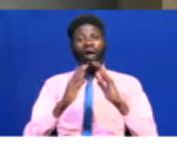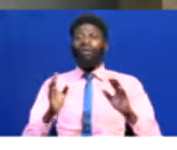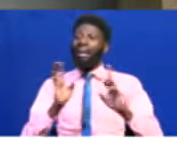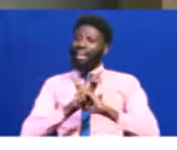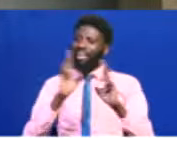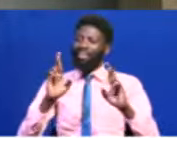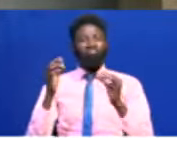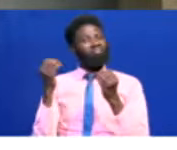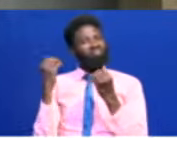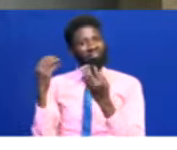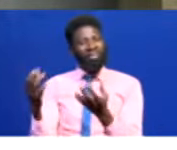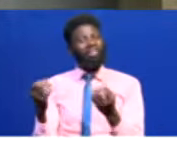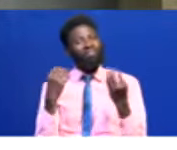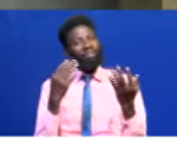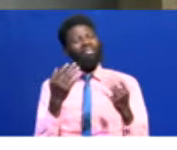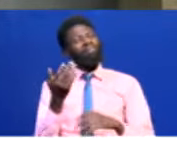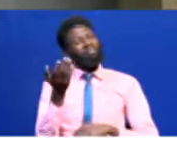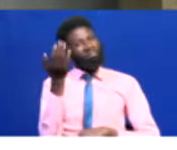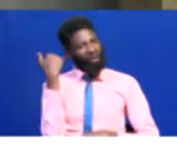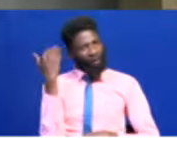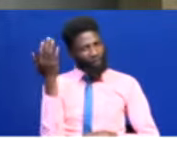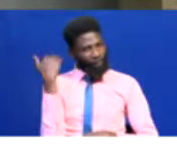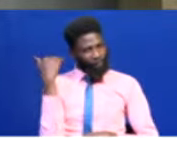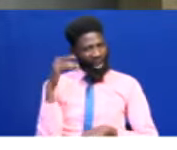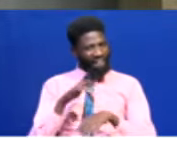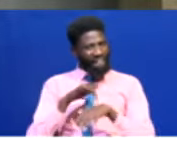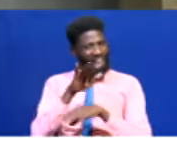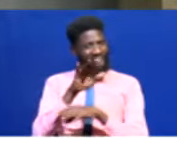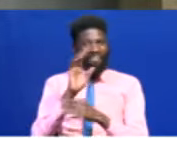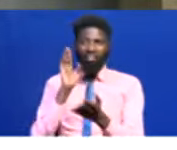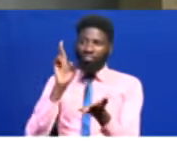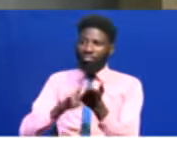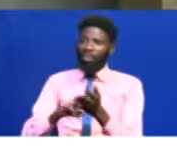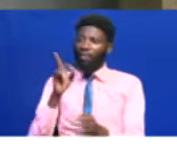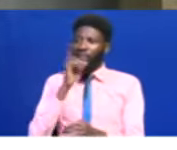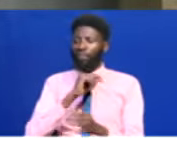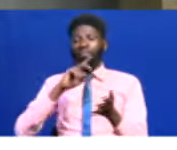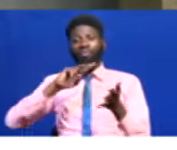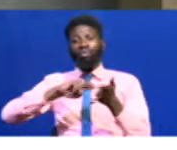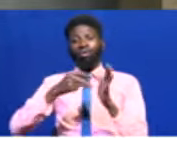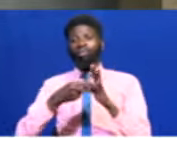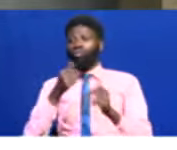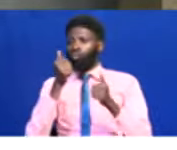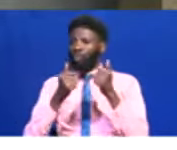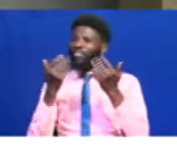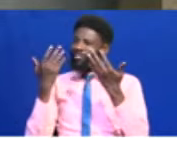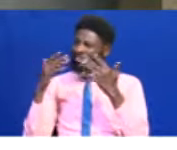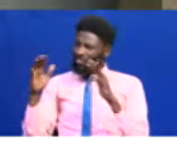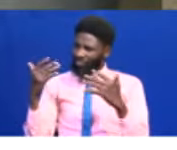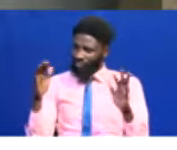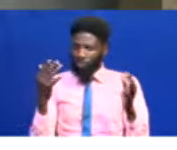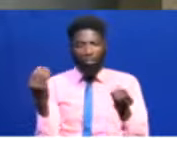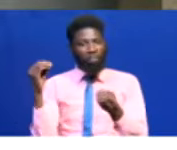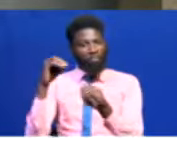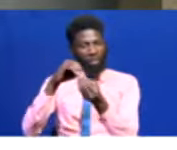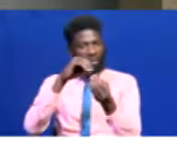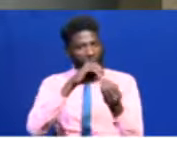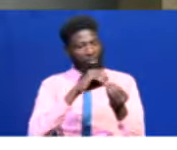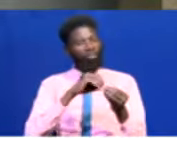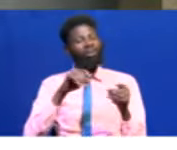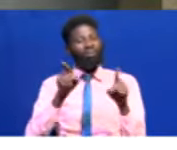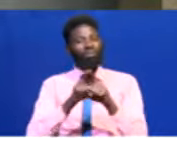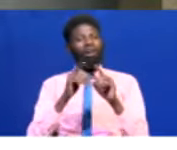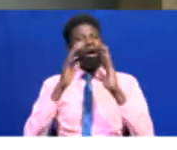them now who had onboarded earlier, for those projects that are complete, most of them are in those